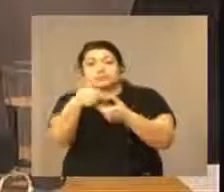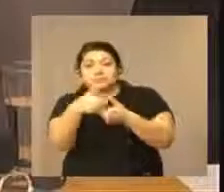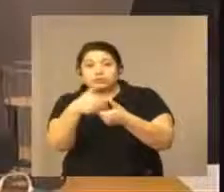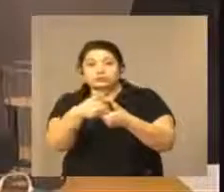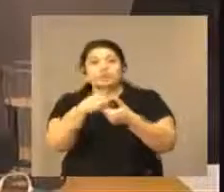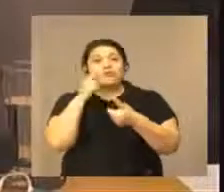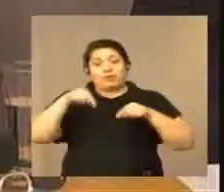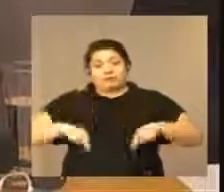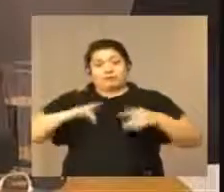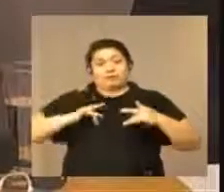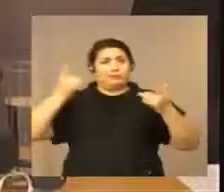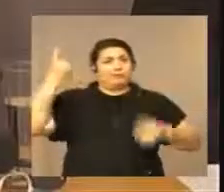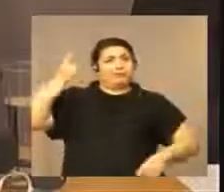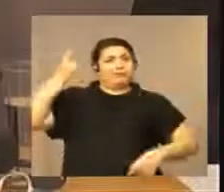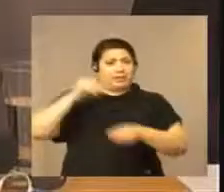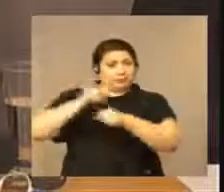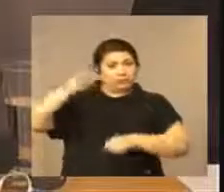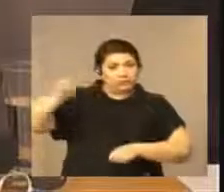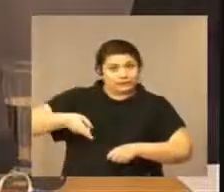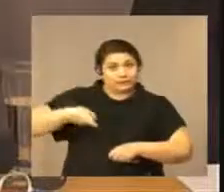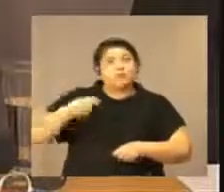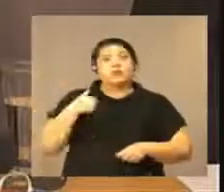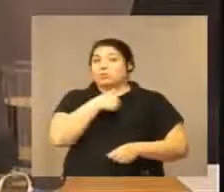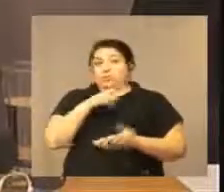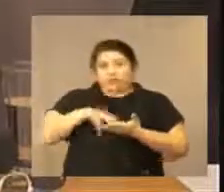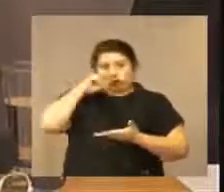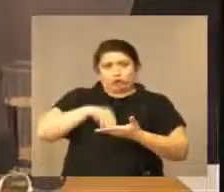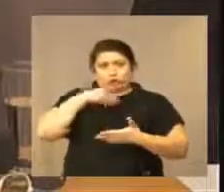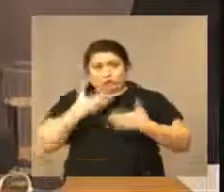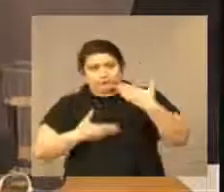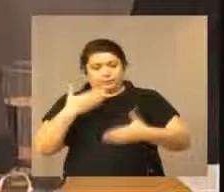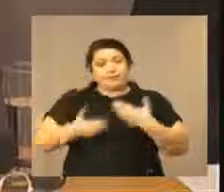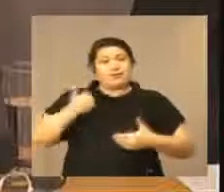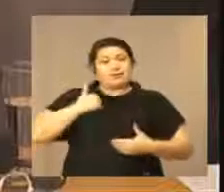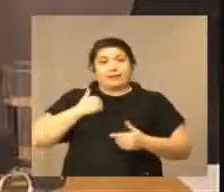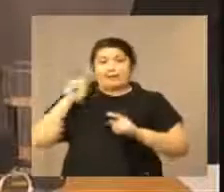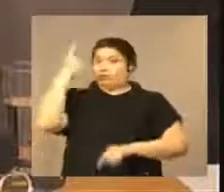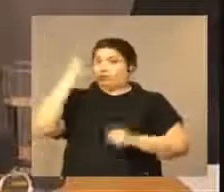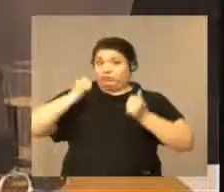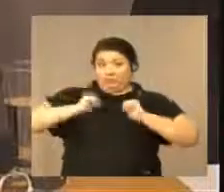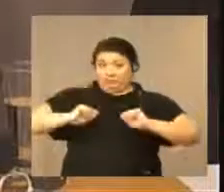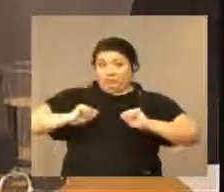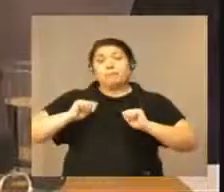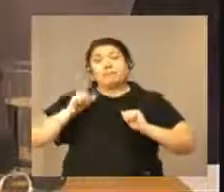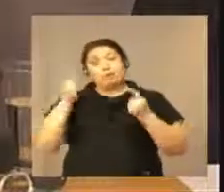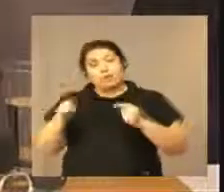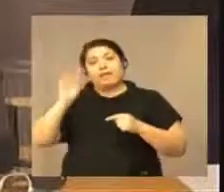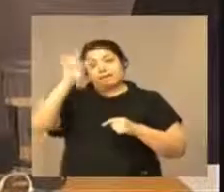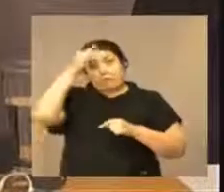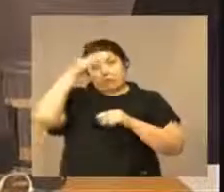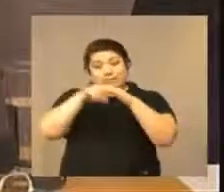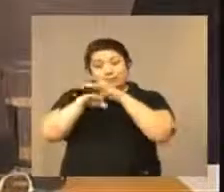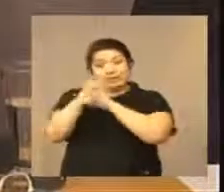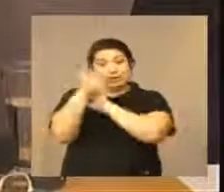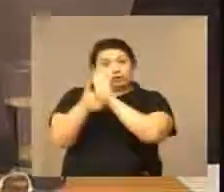this historic event. This has been a learning experience for all of us. This is Canada's first attempt at federal accessibility